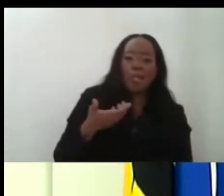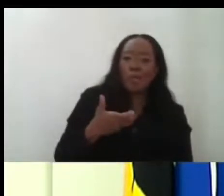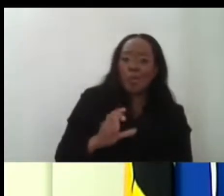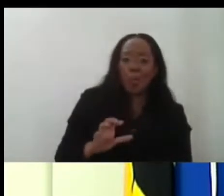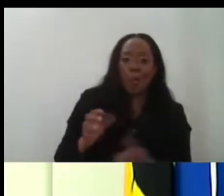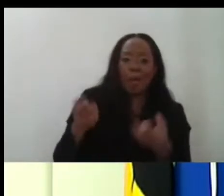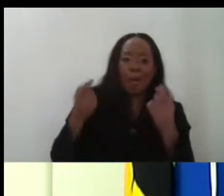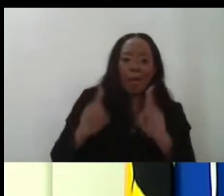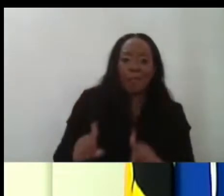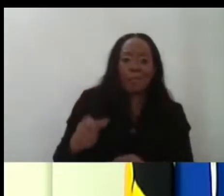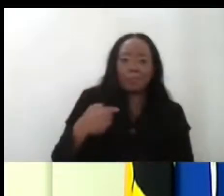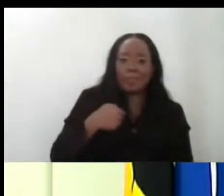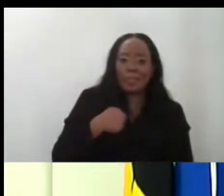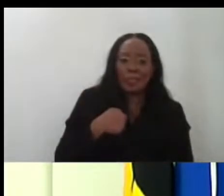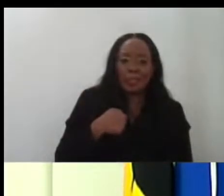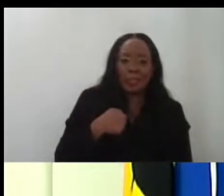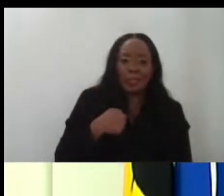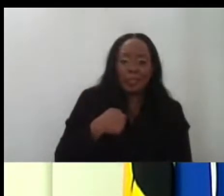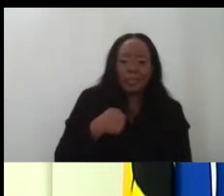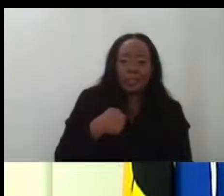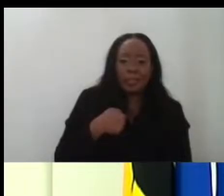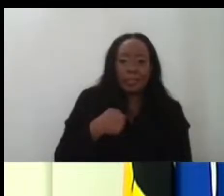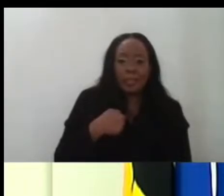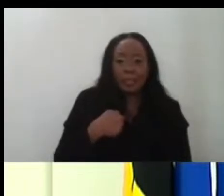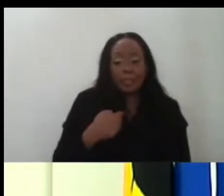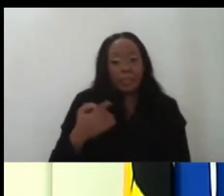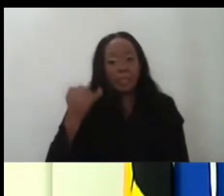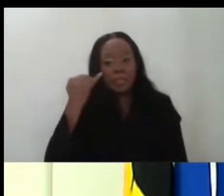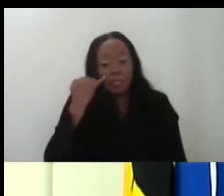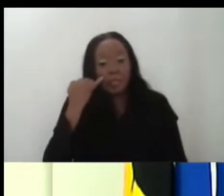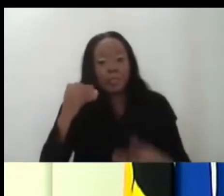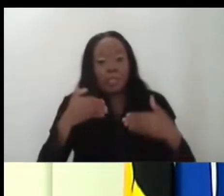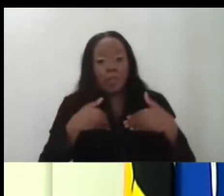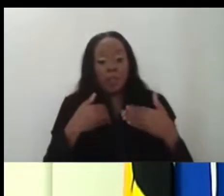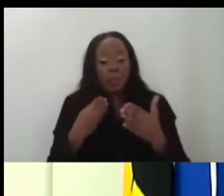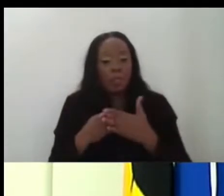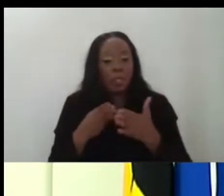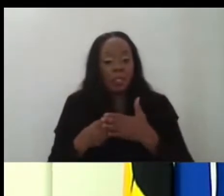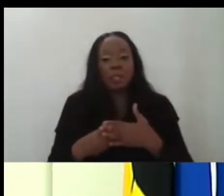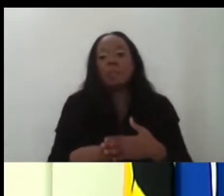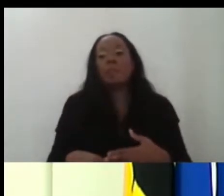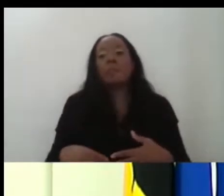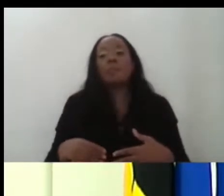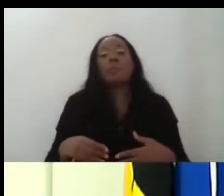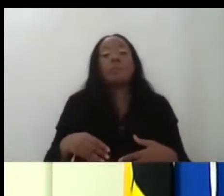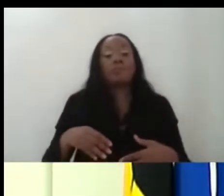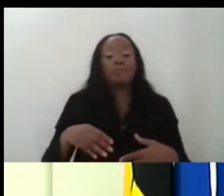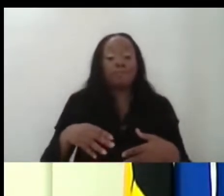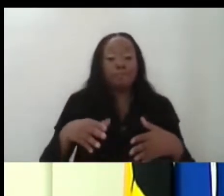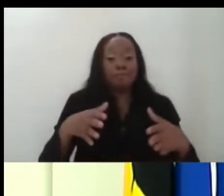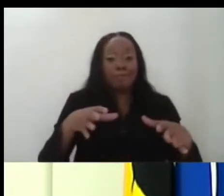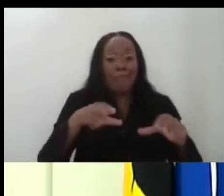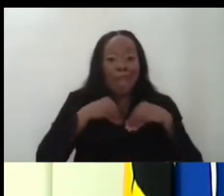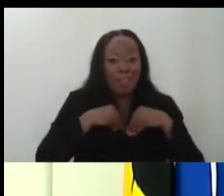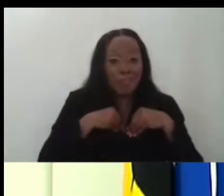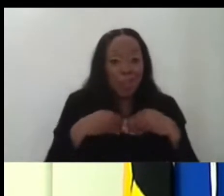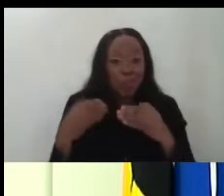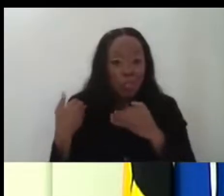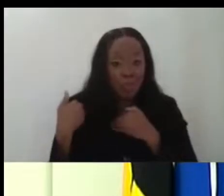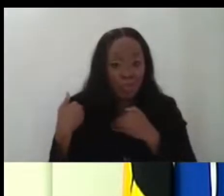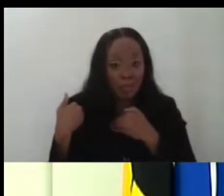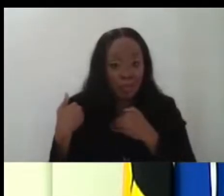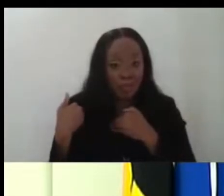If you can afford to do it, there is no excuse for you to not take responsibility for making your property and your